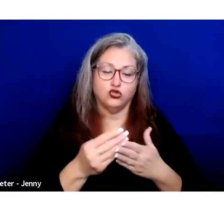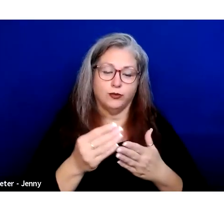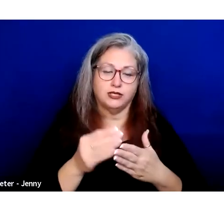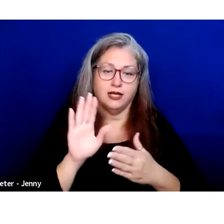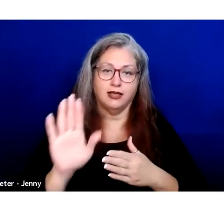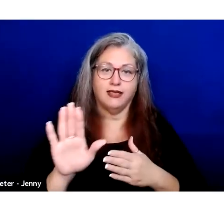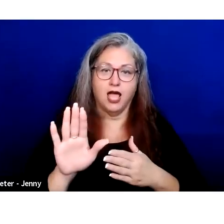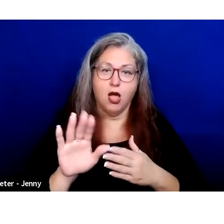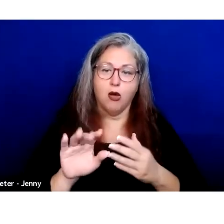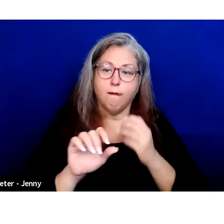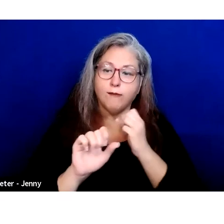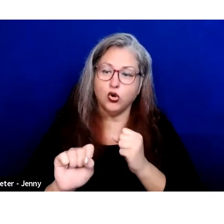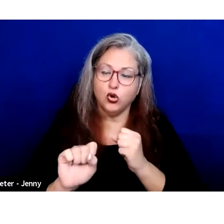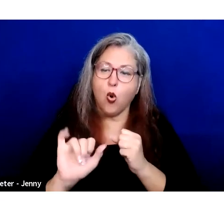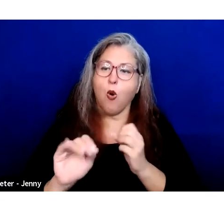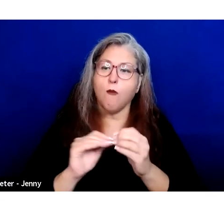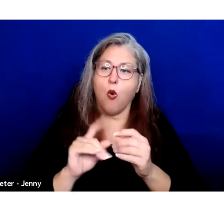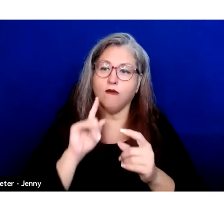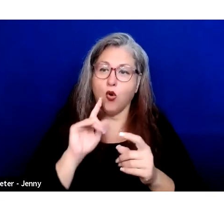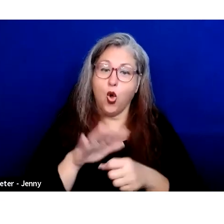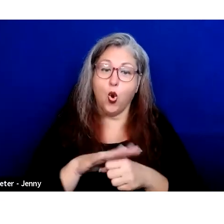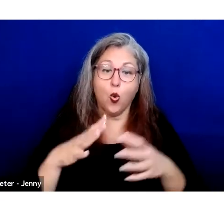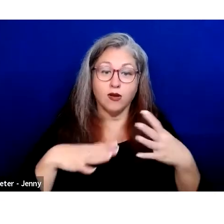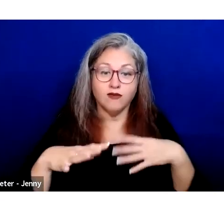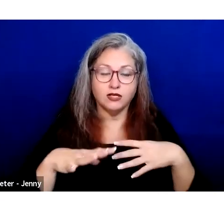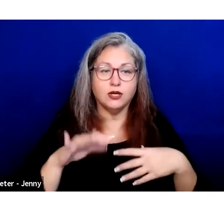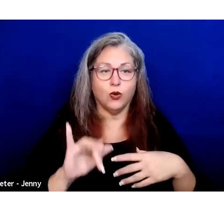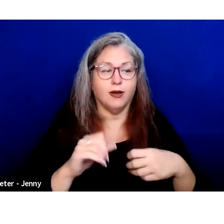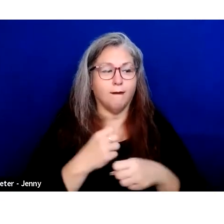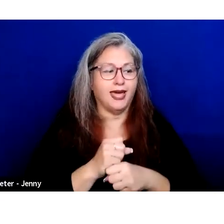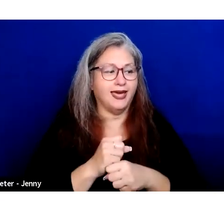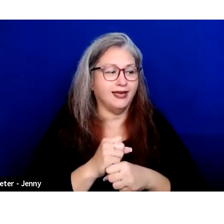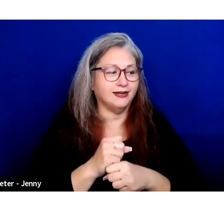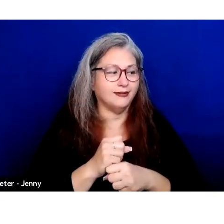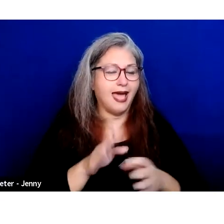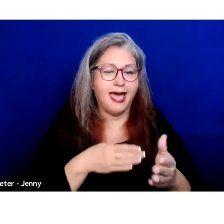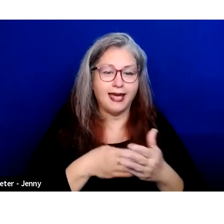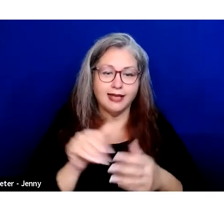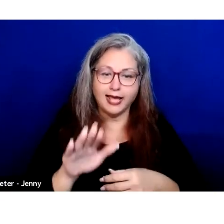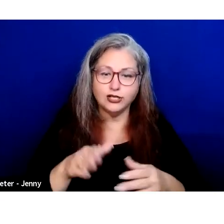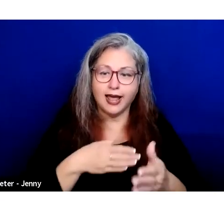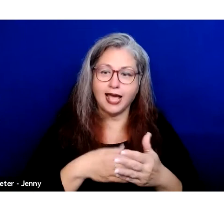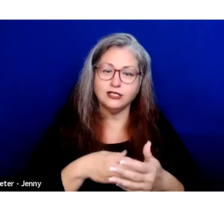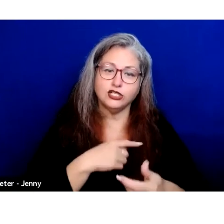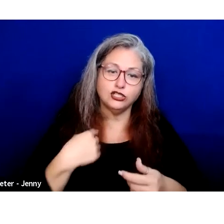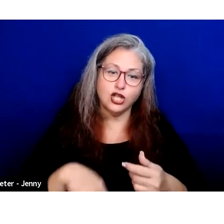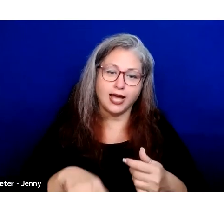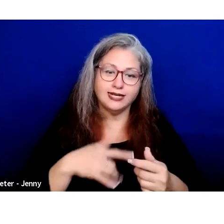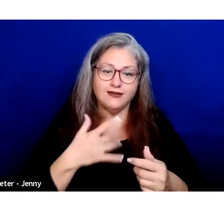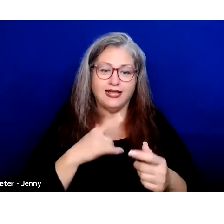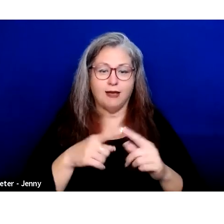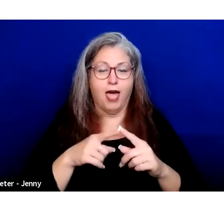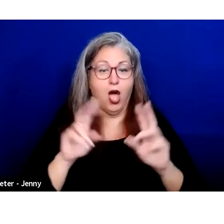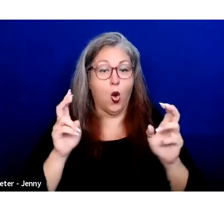towards local fashion is also producing this kind of particularly anti-Asian, anti-Chinese sentiments about made in